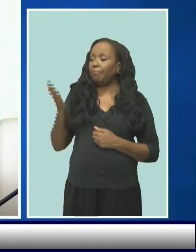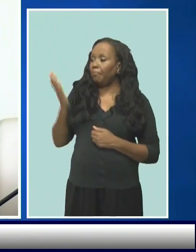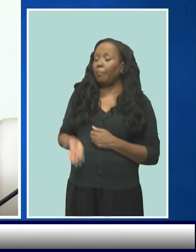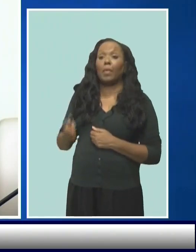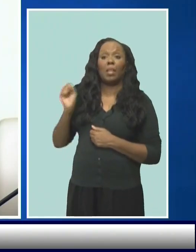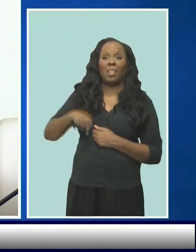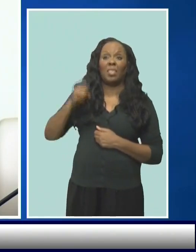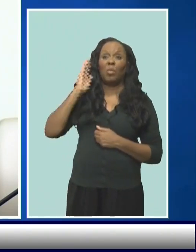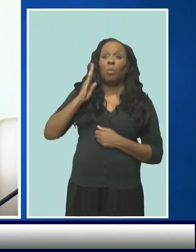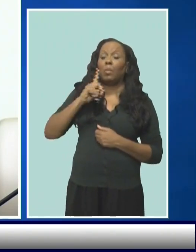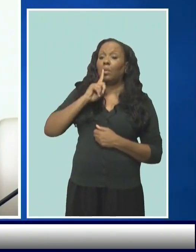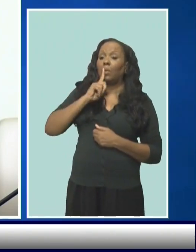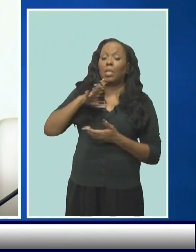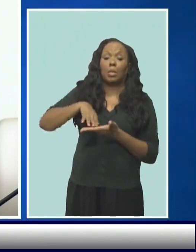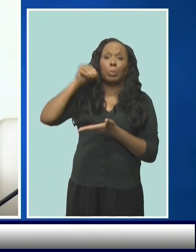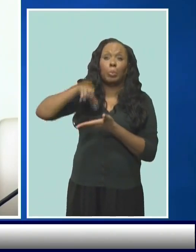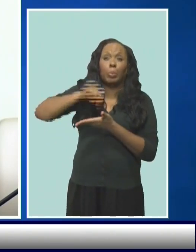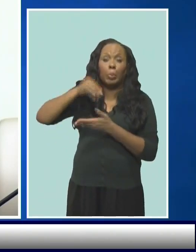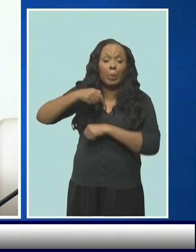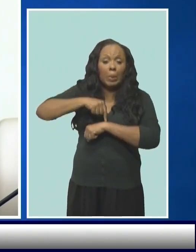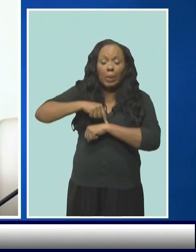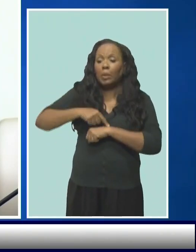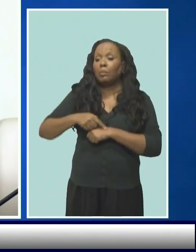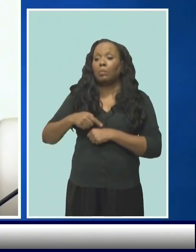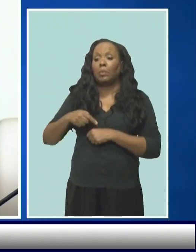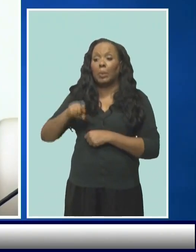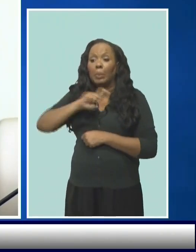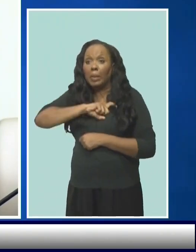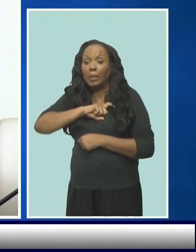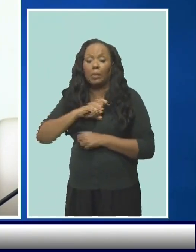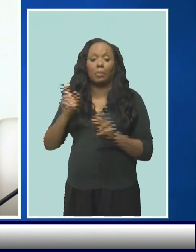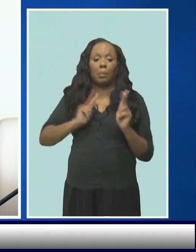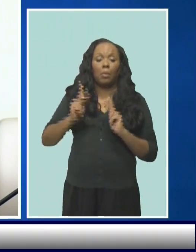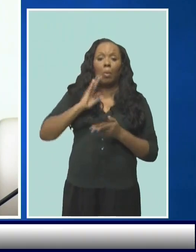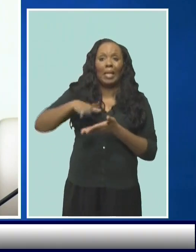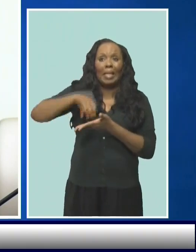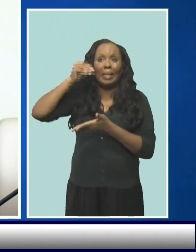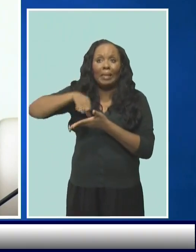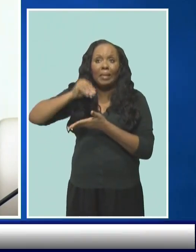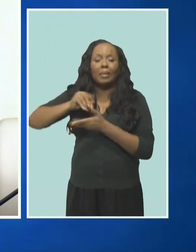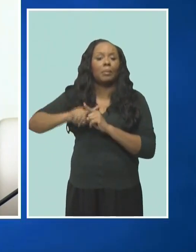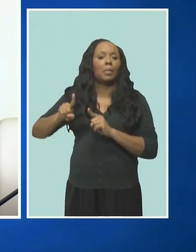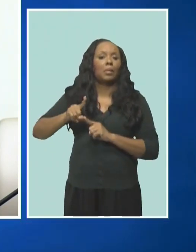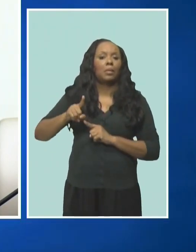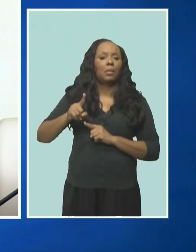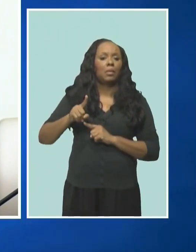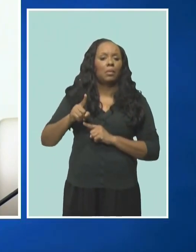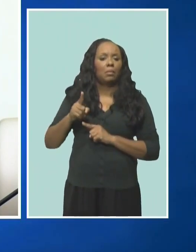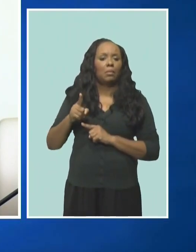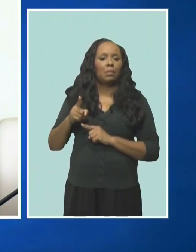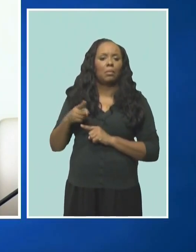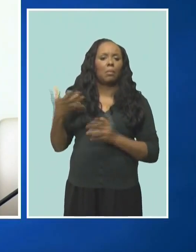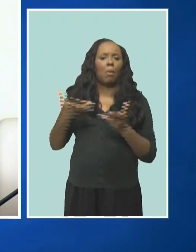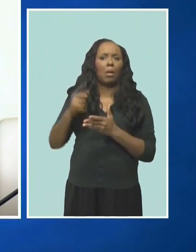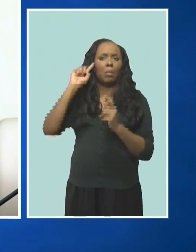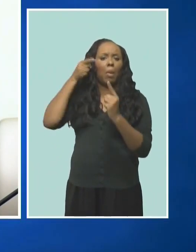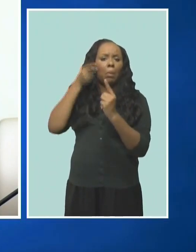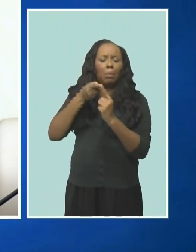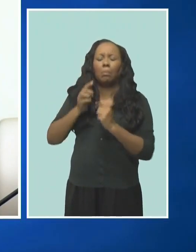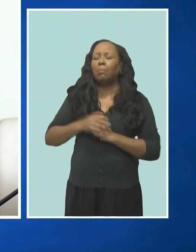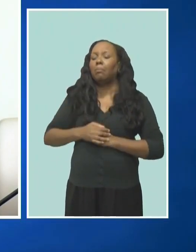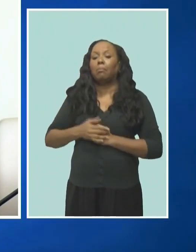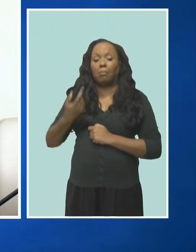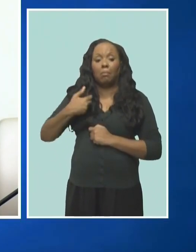period for members of the public and also for the police. But the main thing is to understand the reason and the purpose for